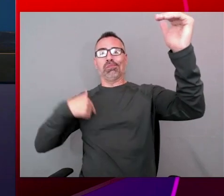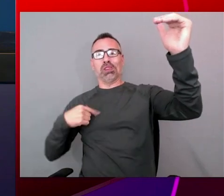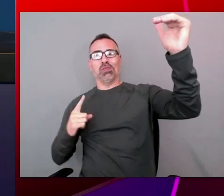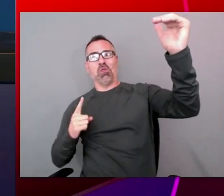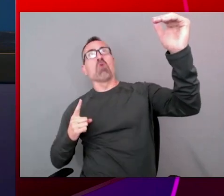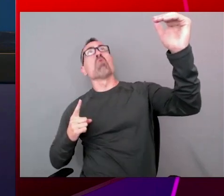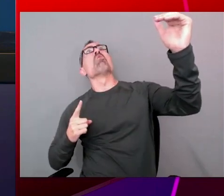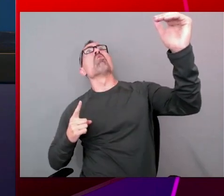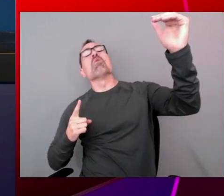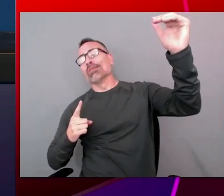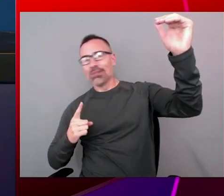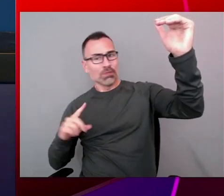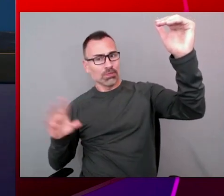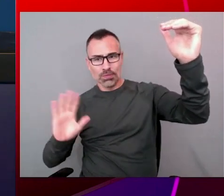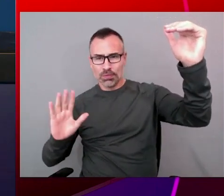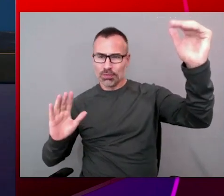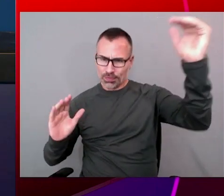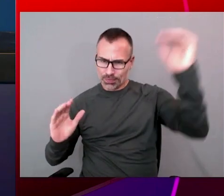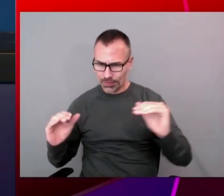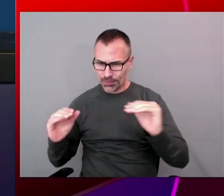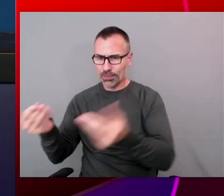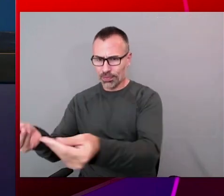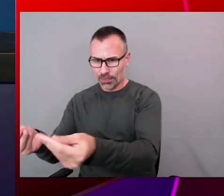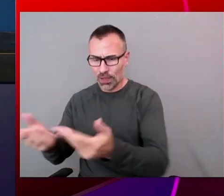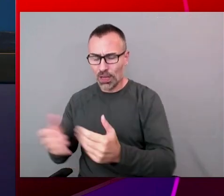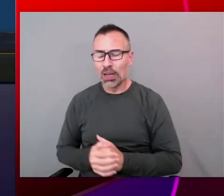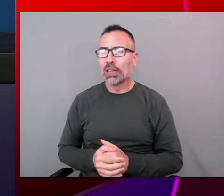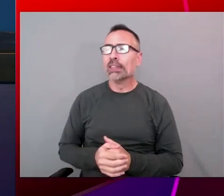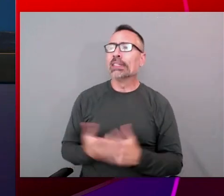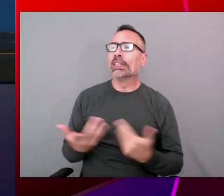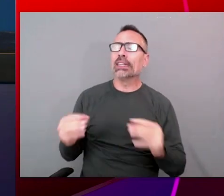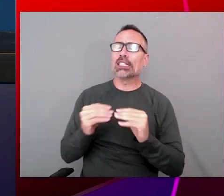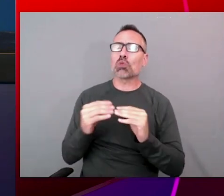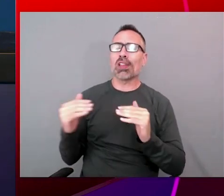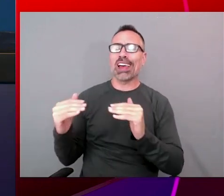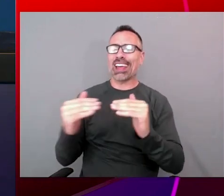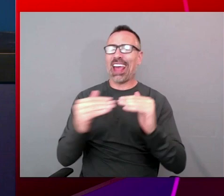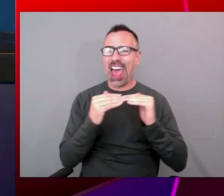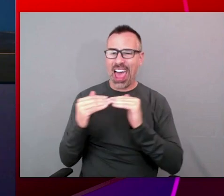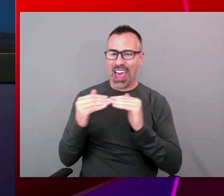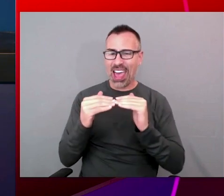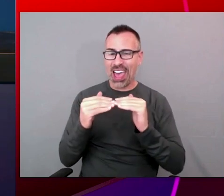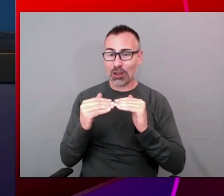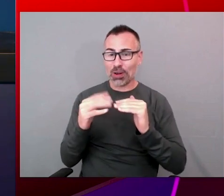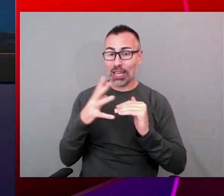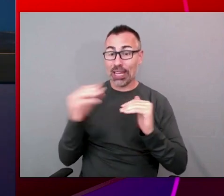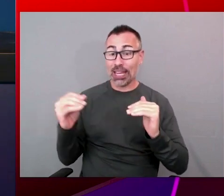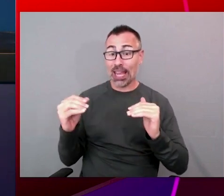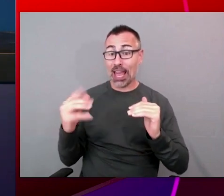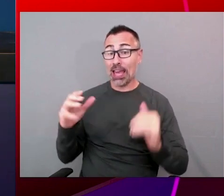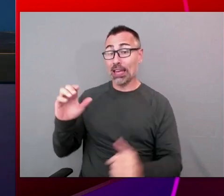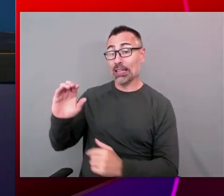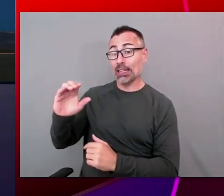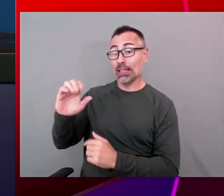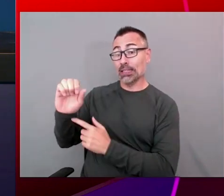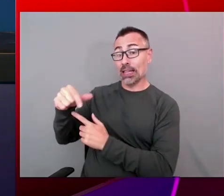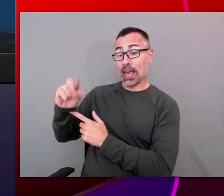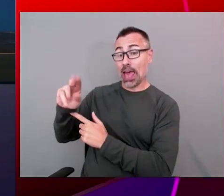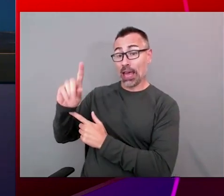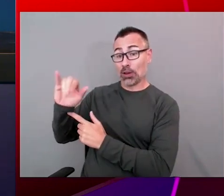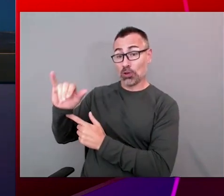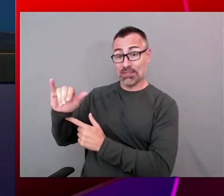at it from like an equity versus equality standpoint, right? So equity is about